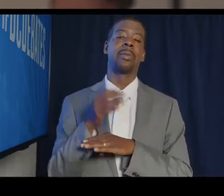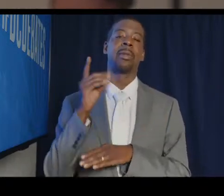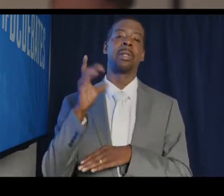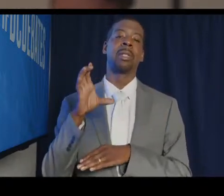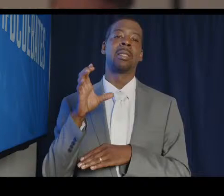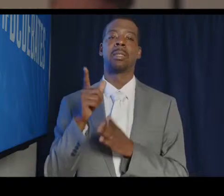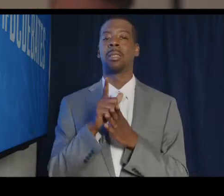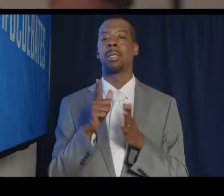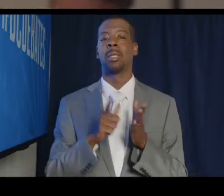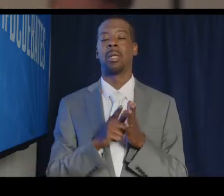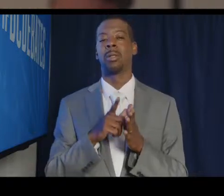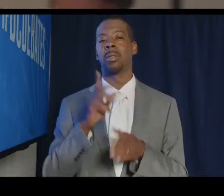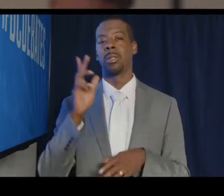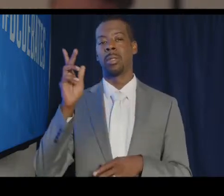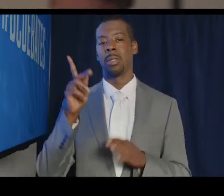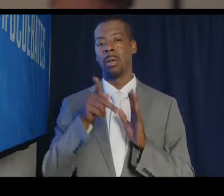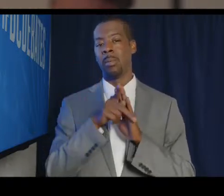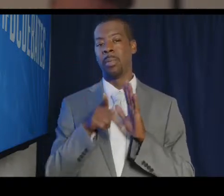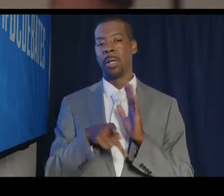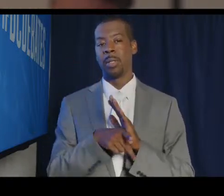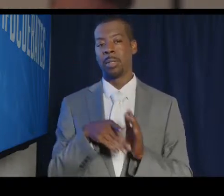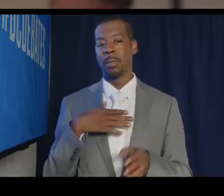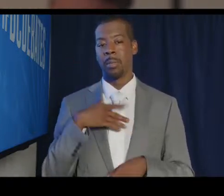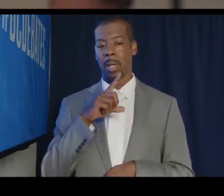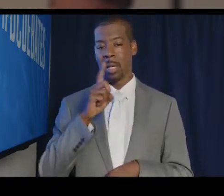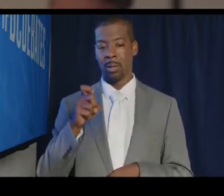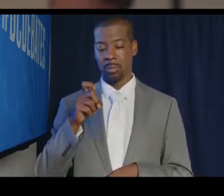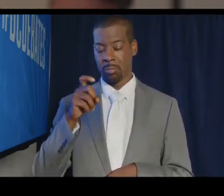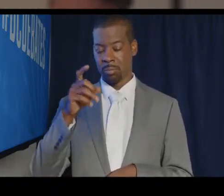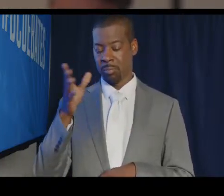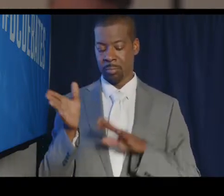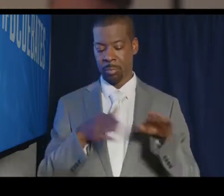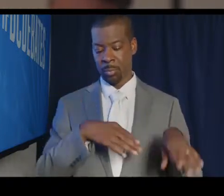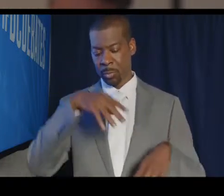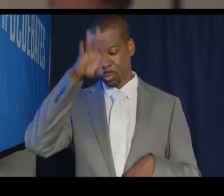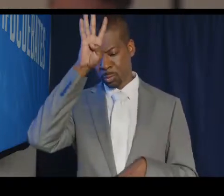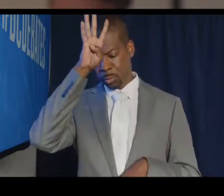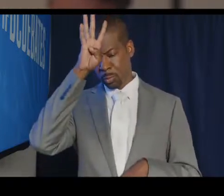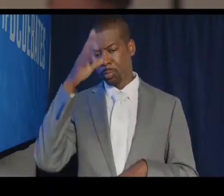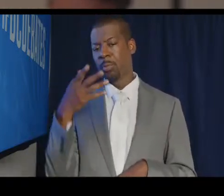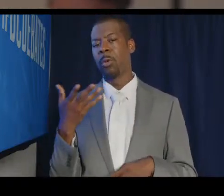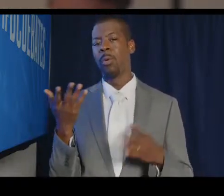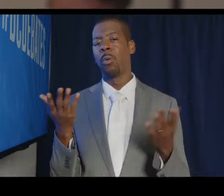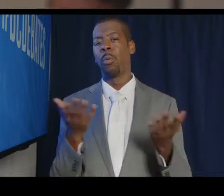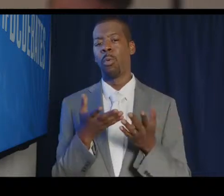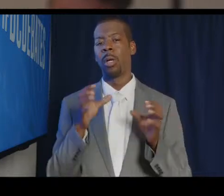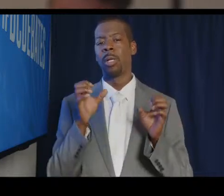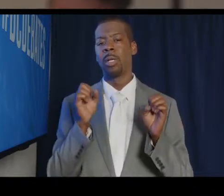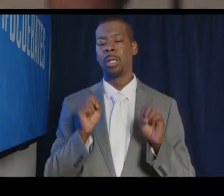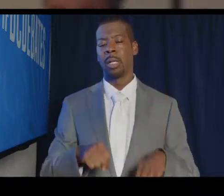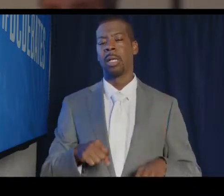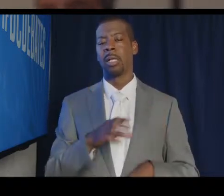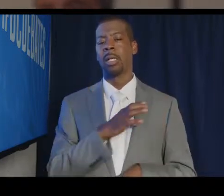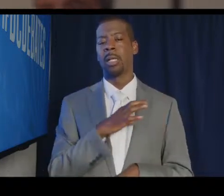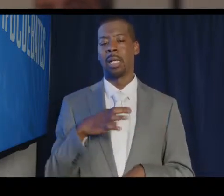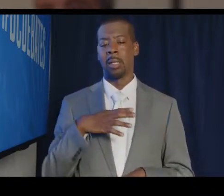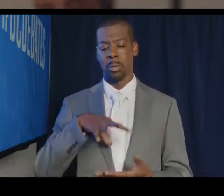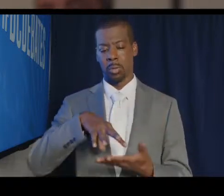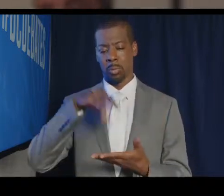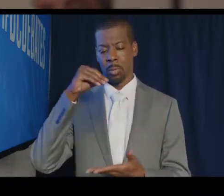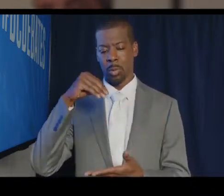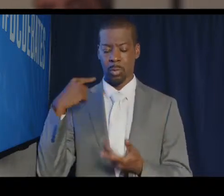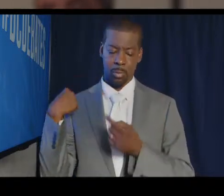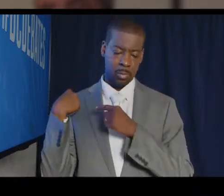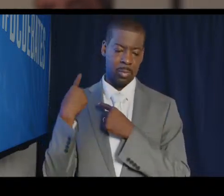and policies. So my question is this: Trump notwithstanding, what can the council learn from the past couple of